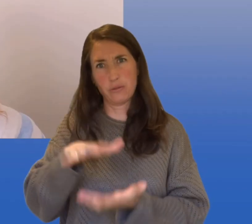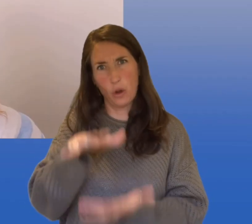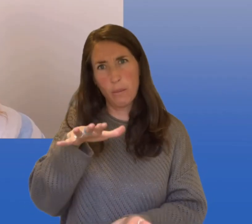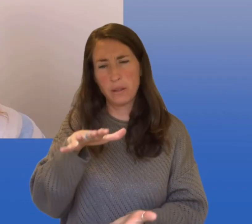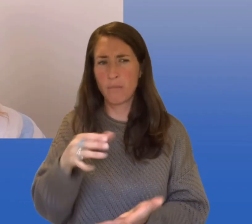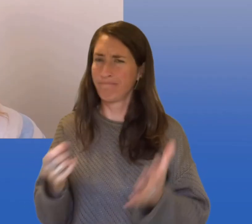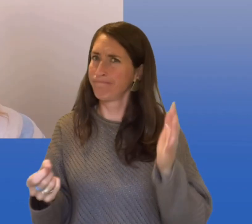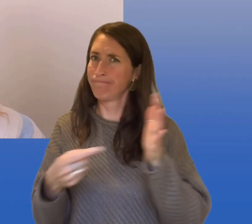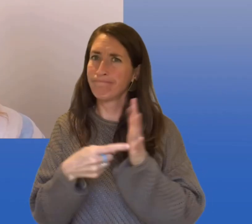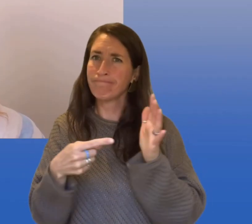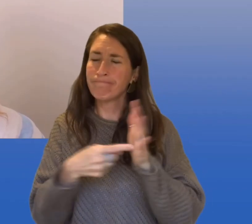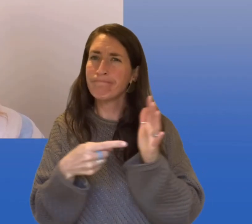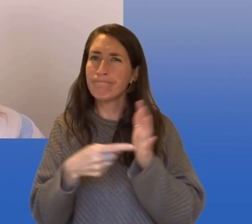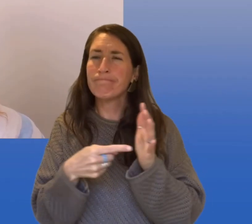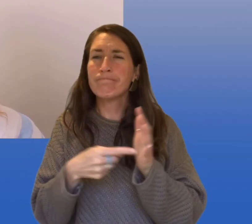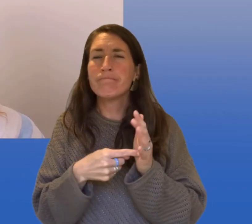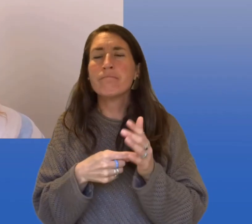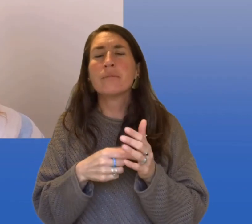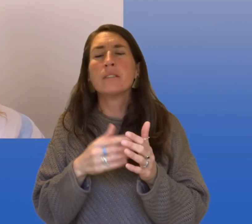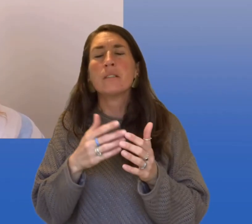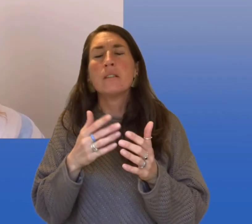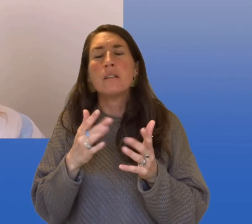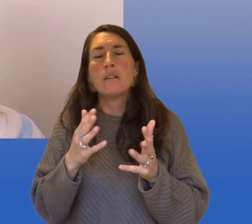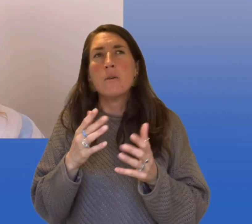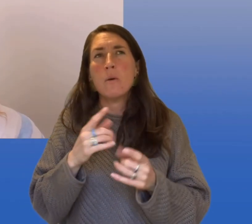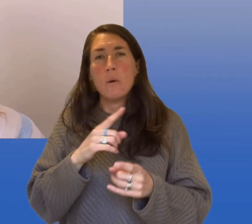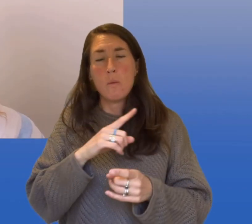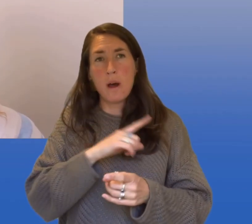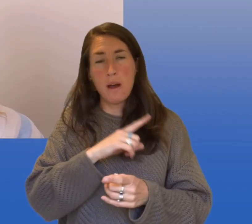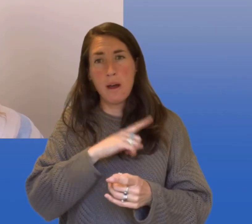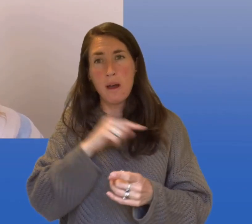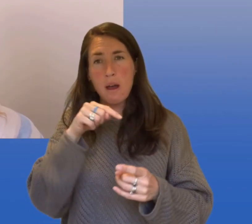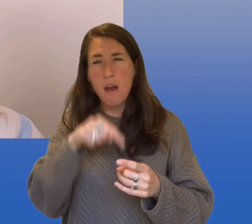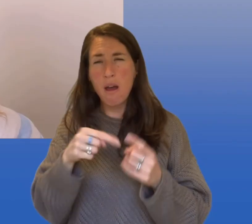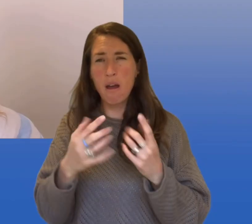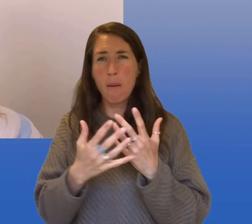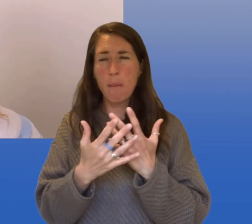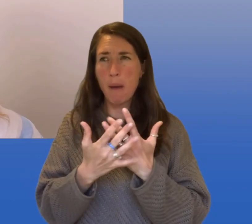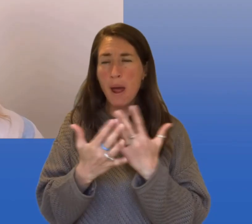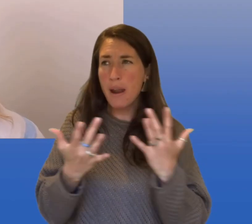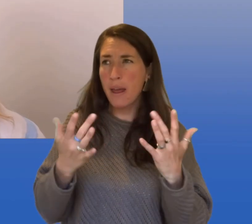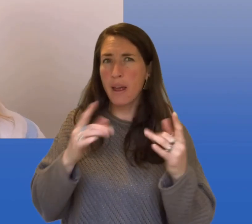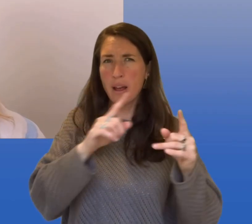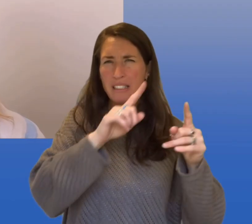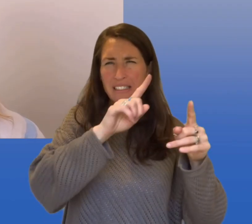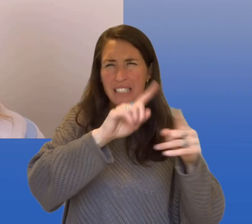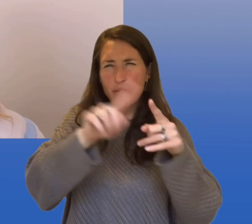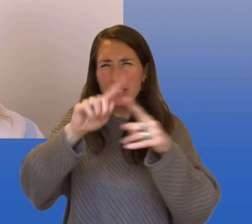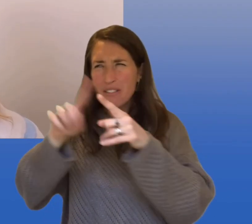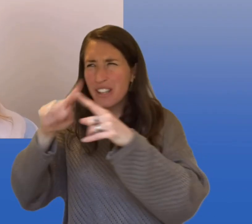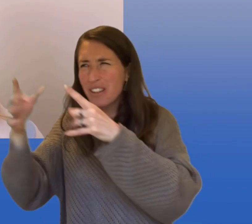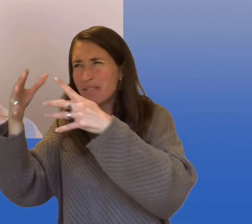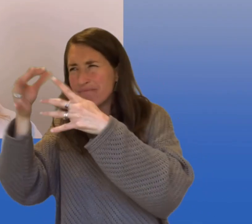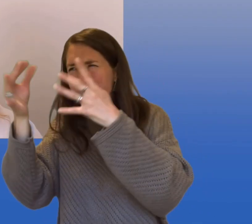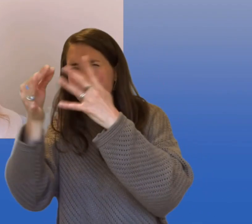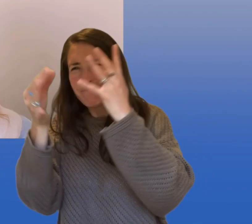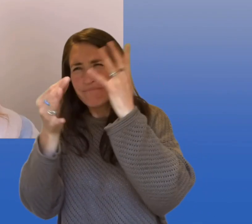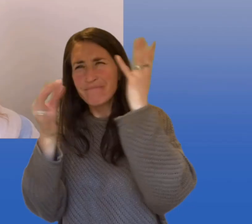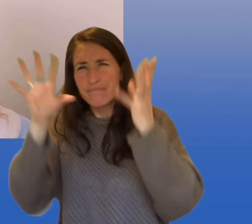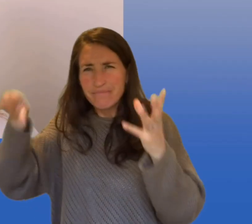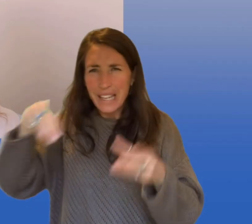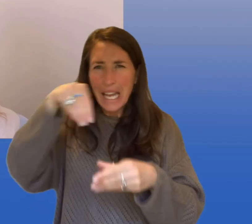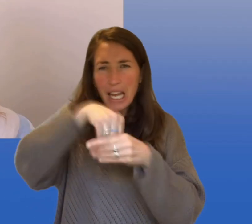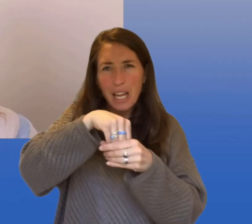But it's really, really important because it's made up of lots of different factors. So